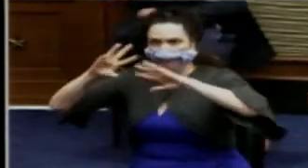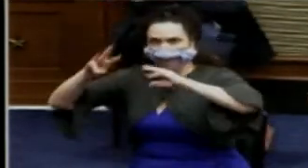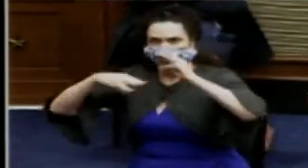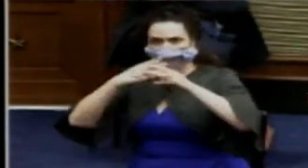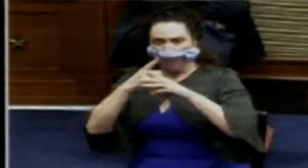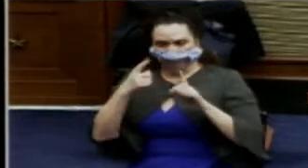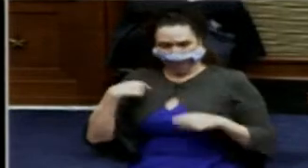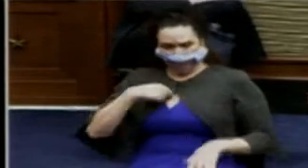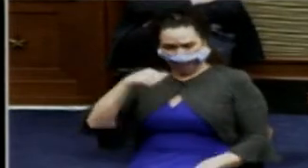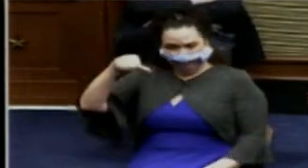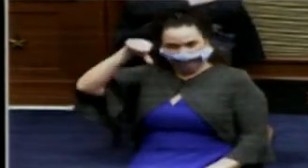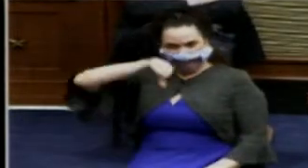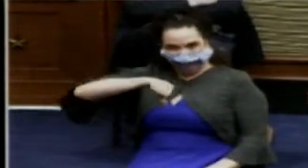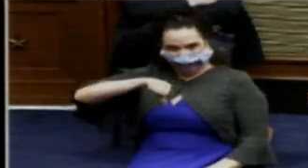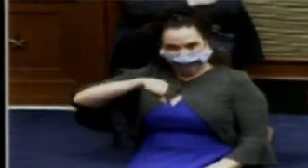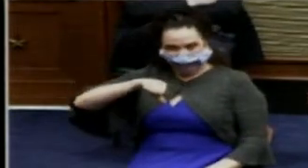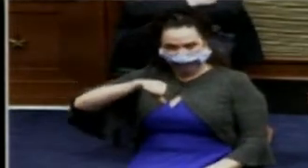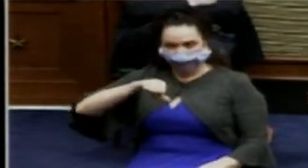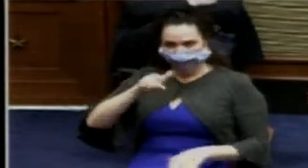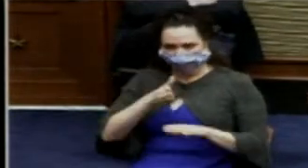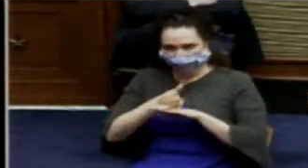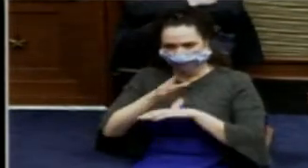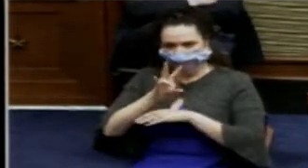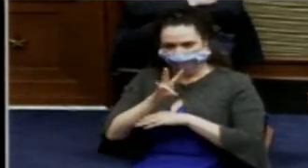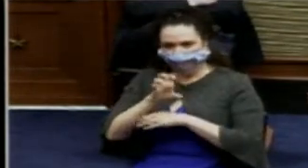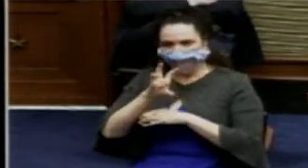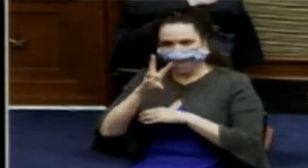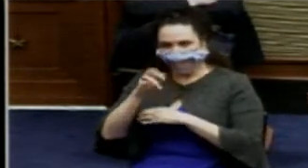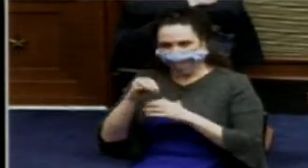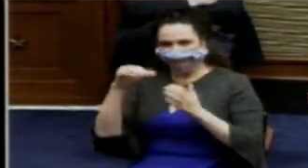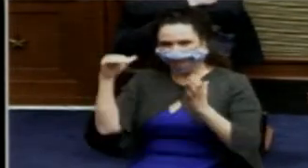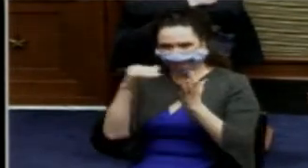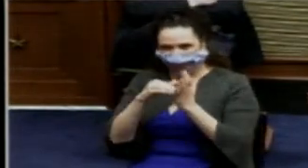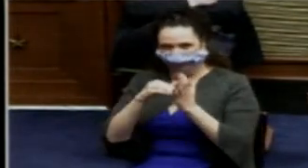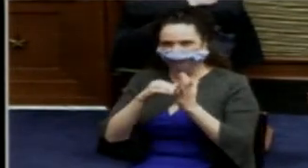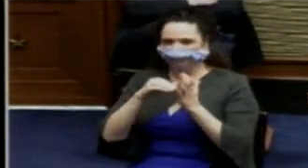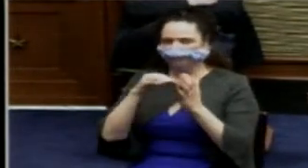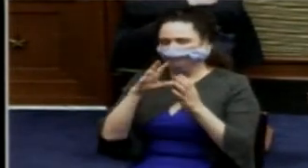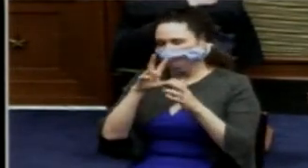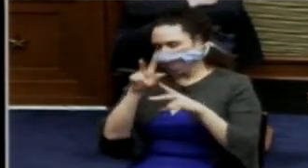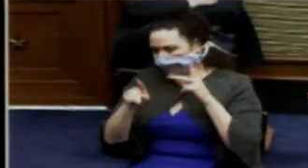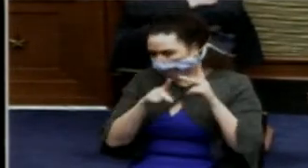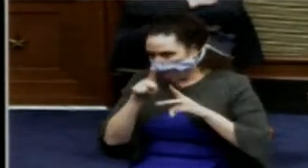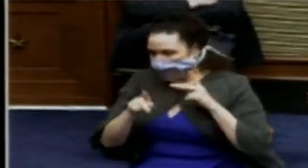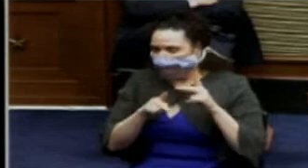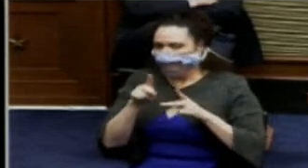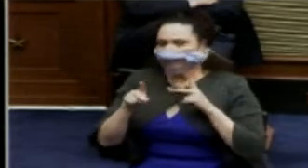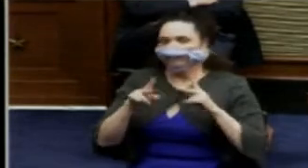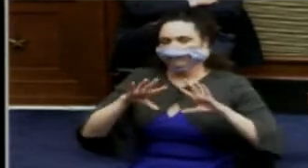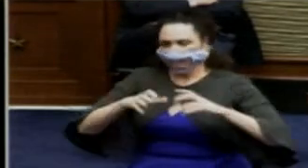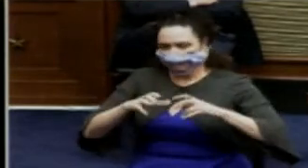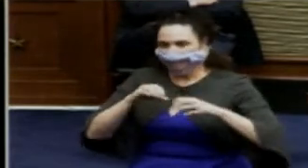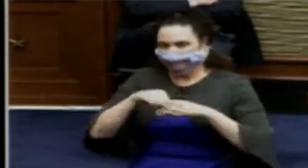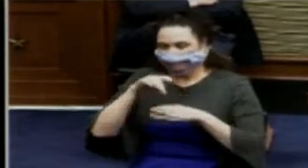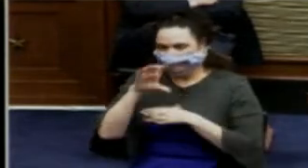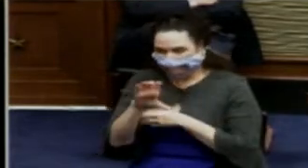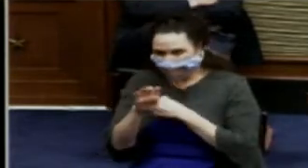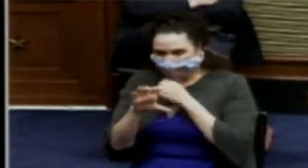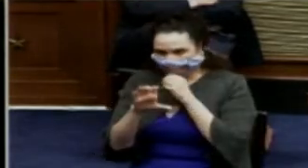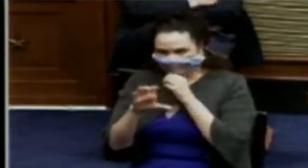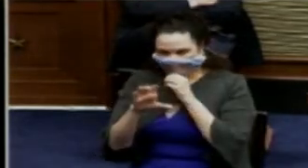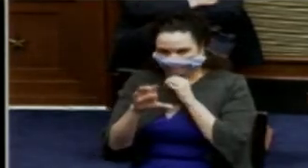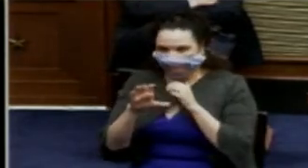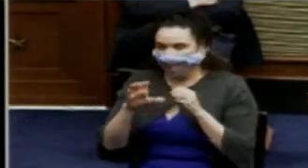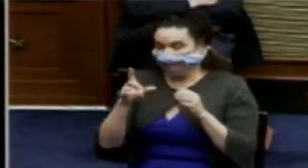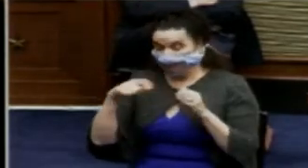over 700,000 citizens of our nation's capital, citizens of the country, the right to participate meaningfully